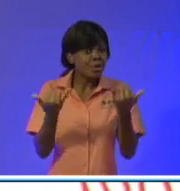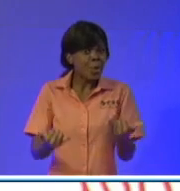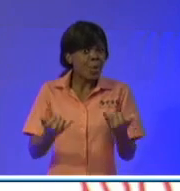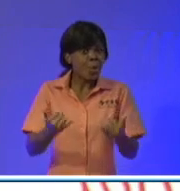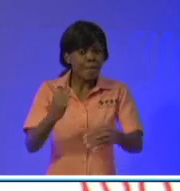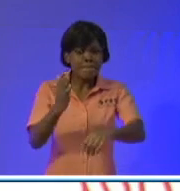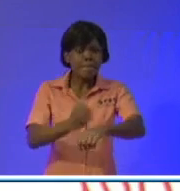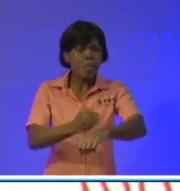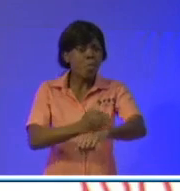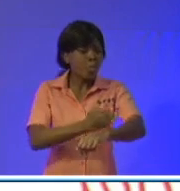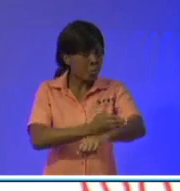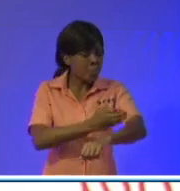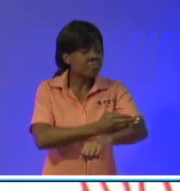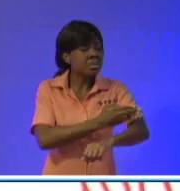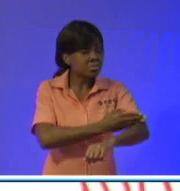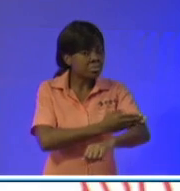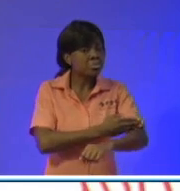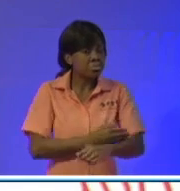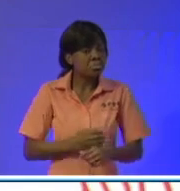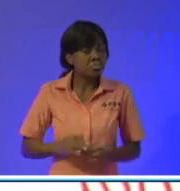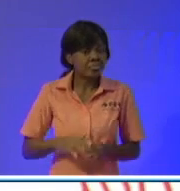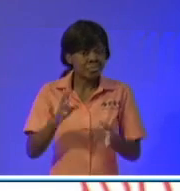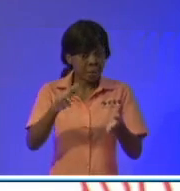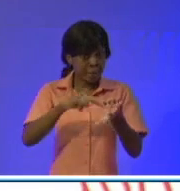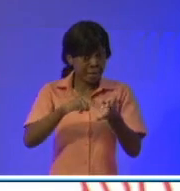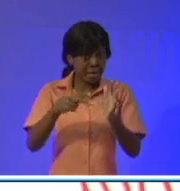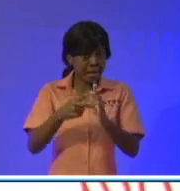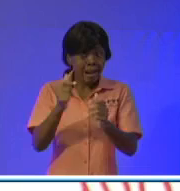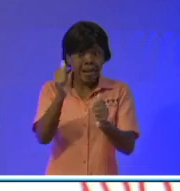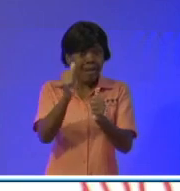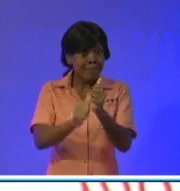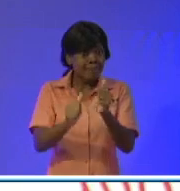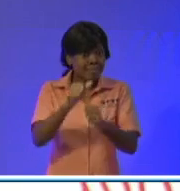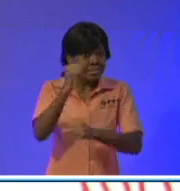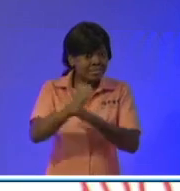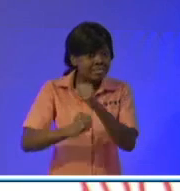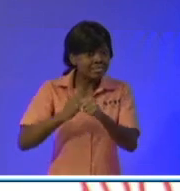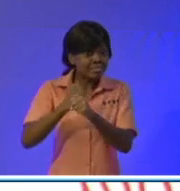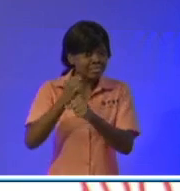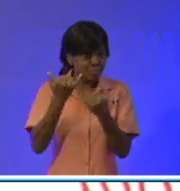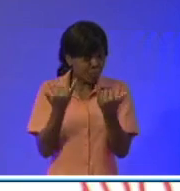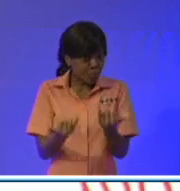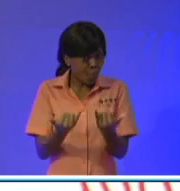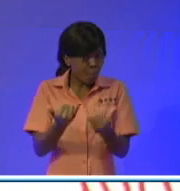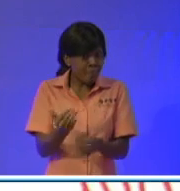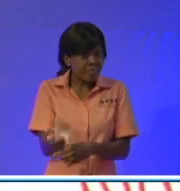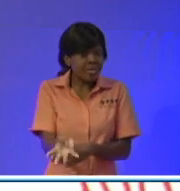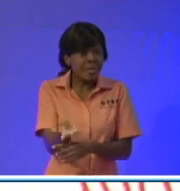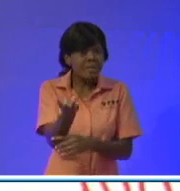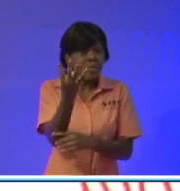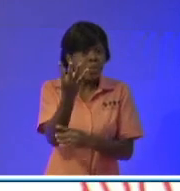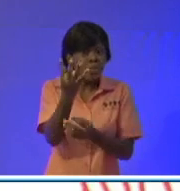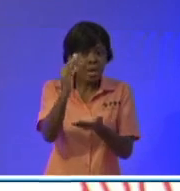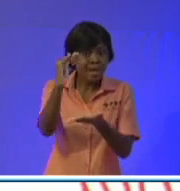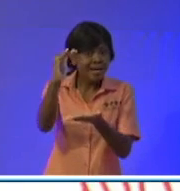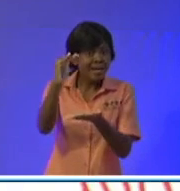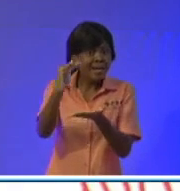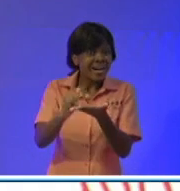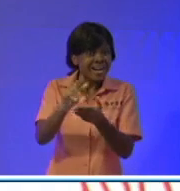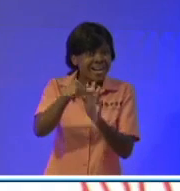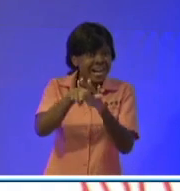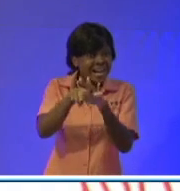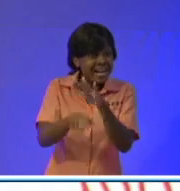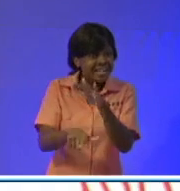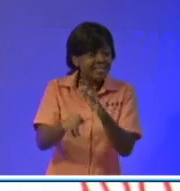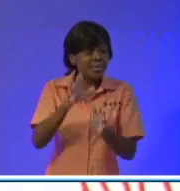year, we had four or less maternal deaths for four consecutive years. Sadly,